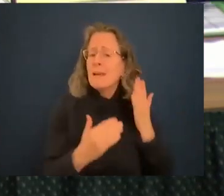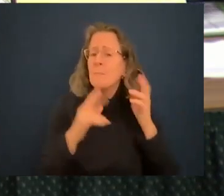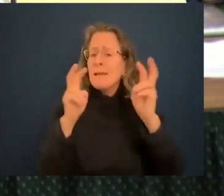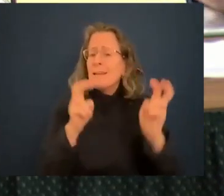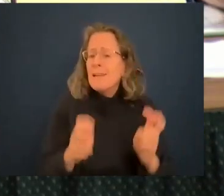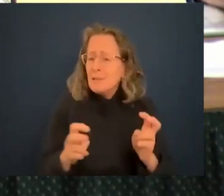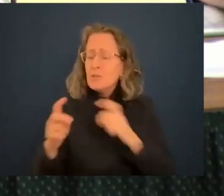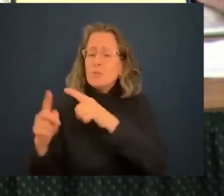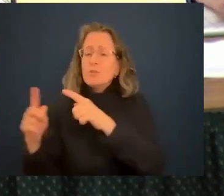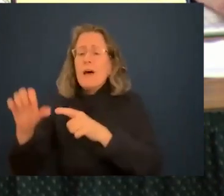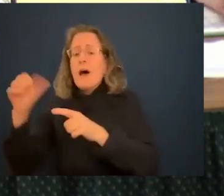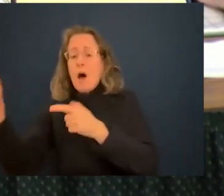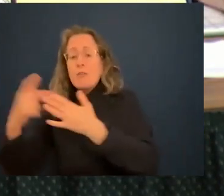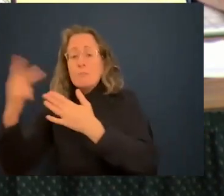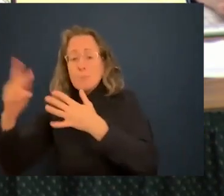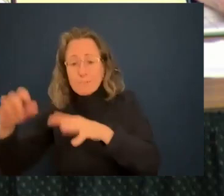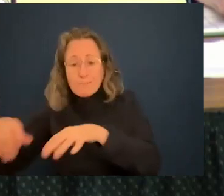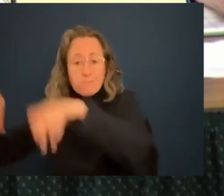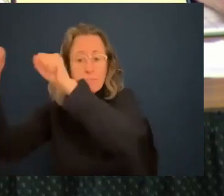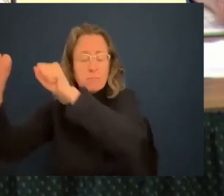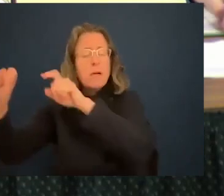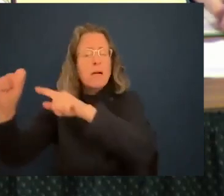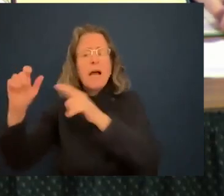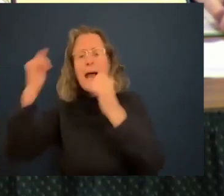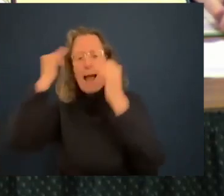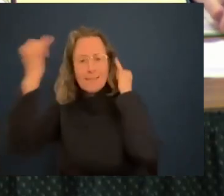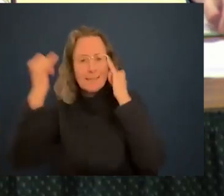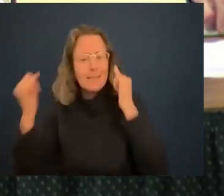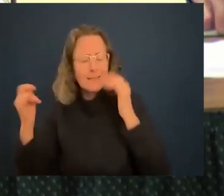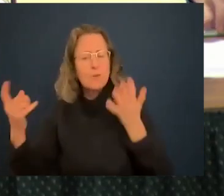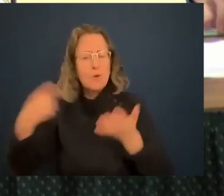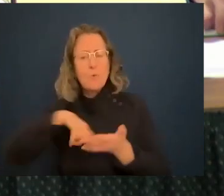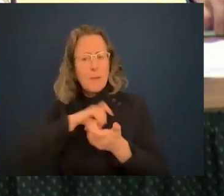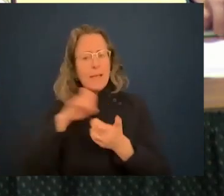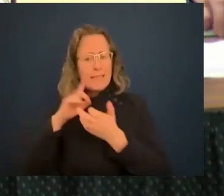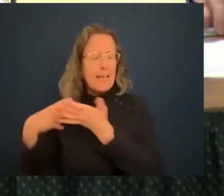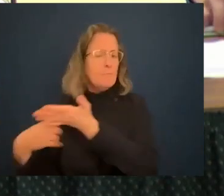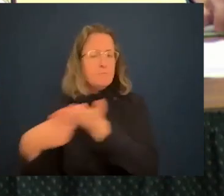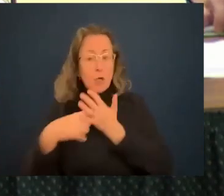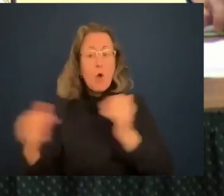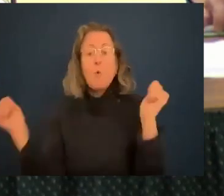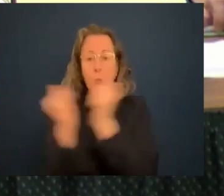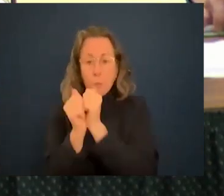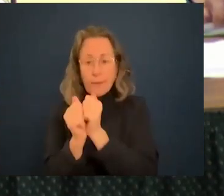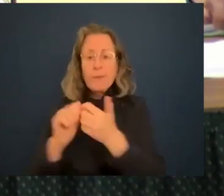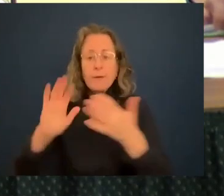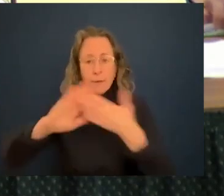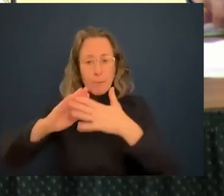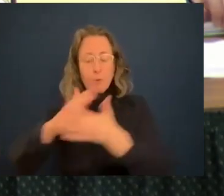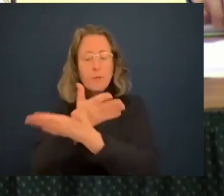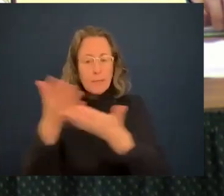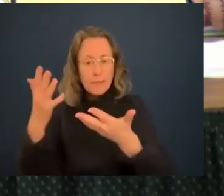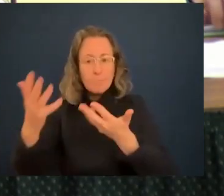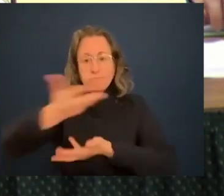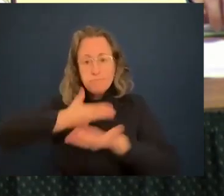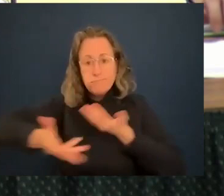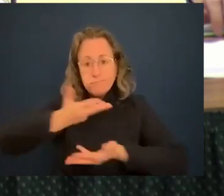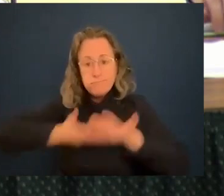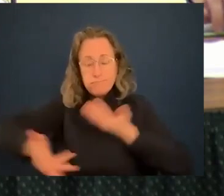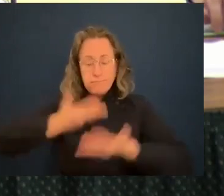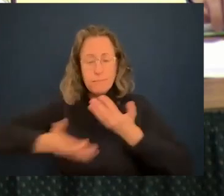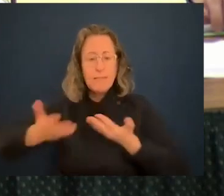you know others we we need a public airing of what they are and I don't see hiring